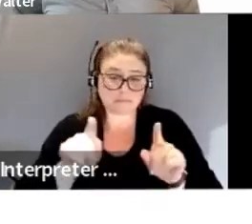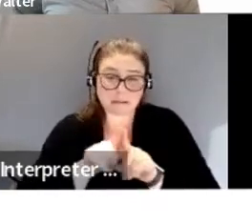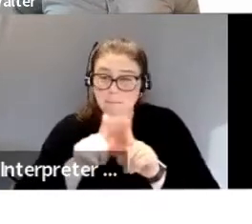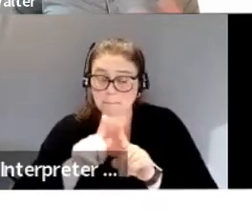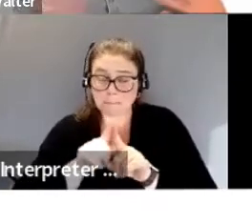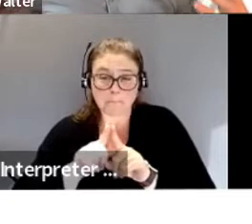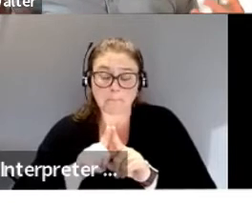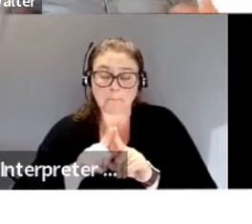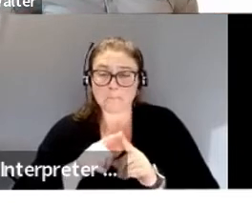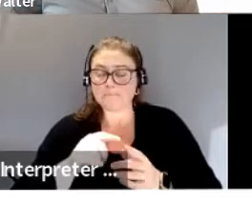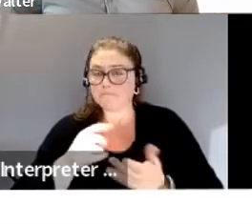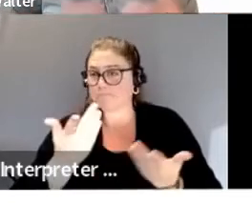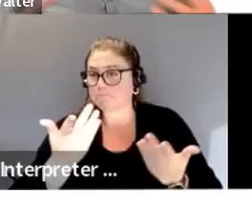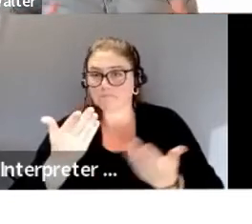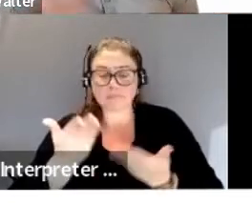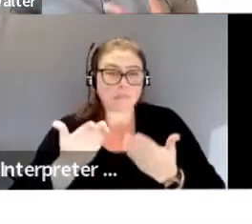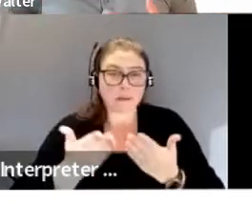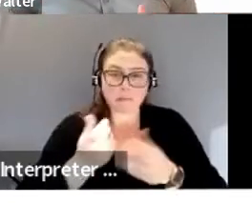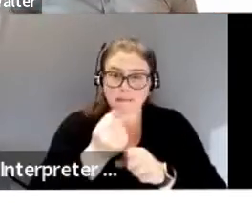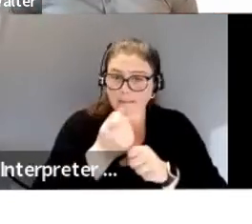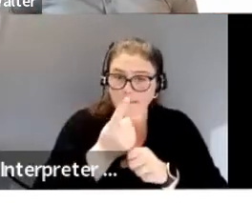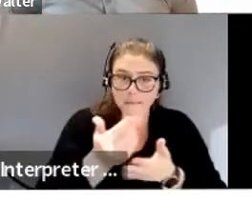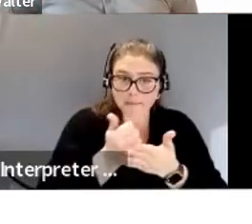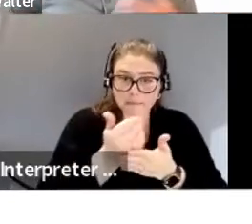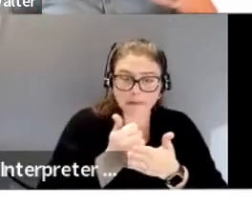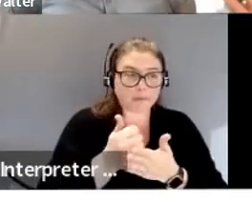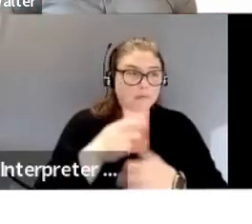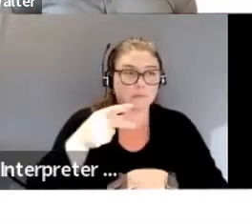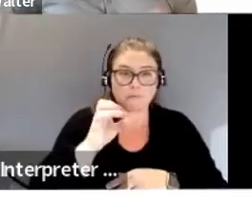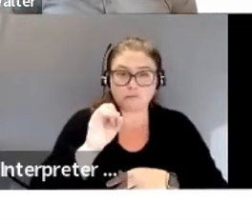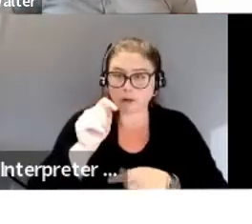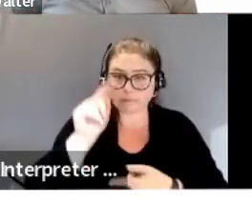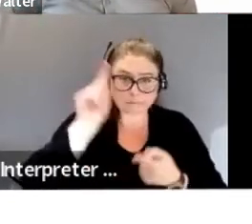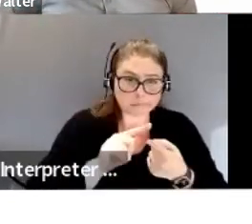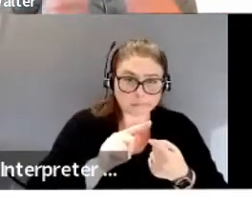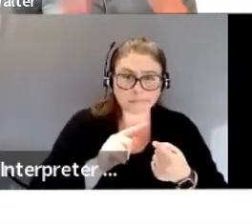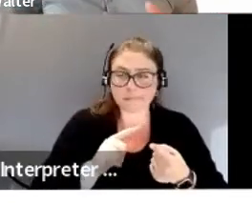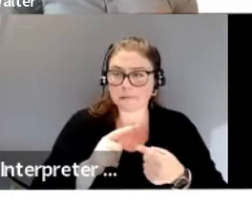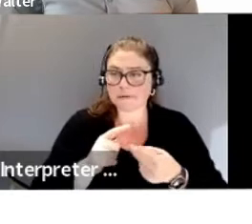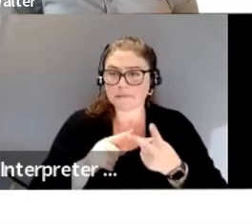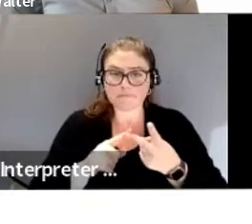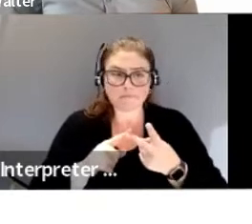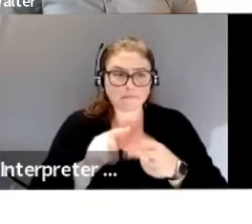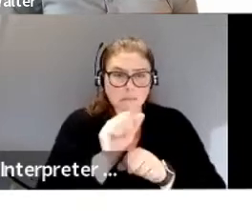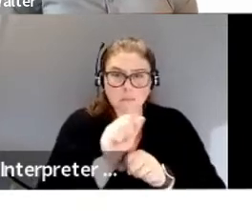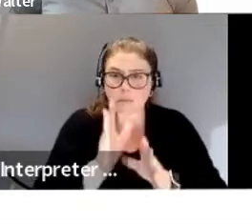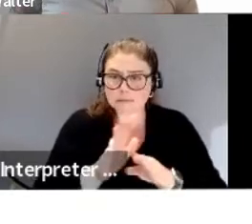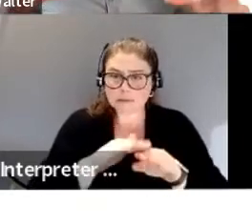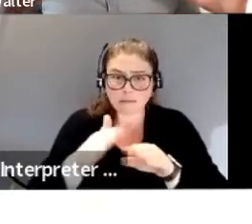a decline in maybe, annual revenue, profit margins, maybe you had to lay off some employees. It was a tough time,